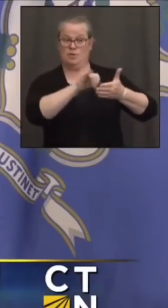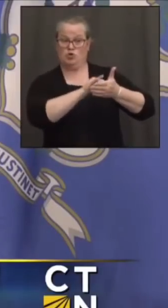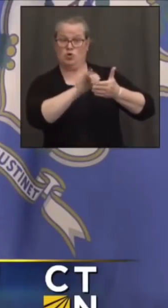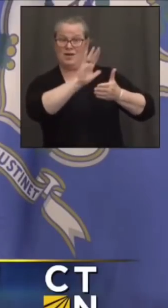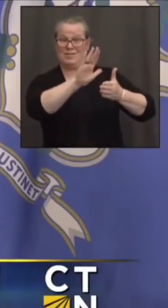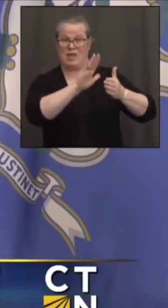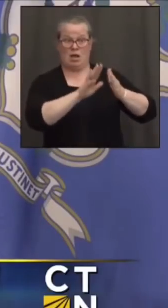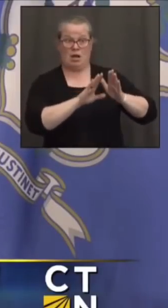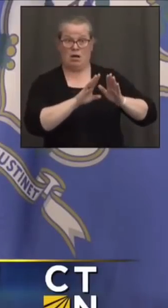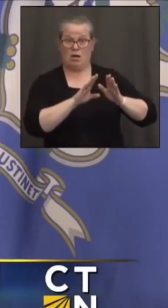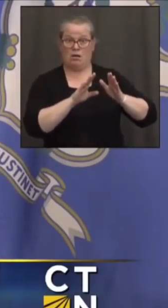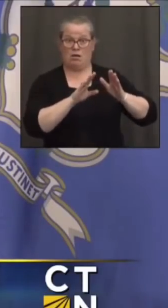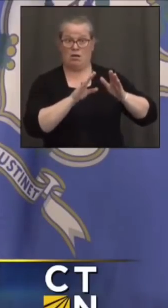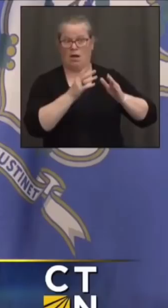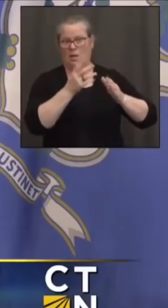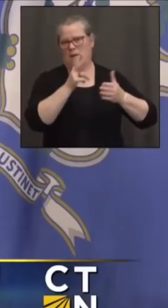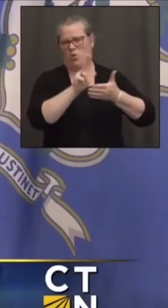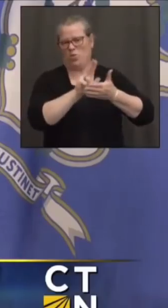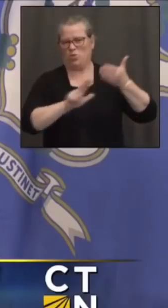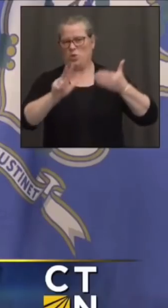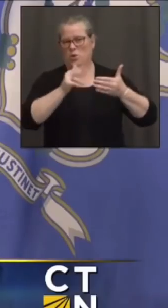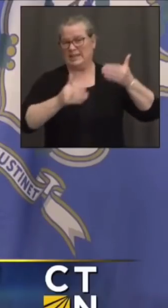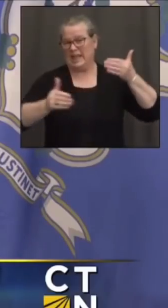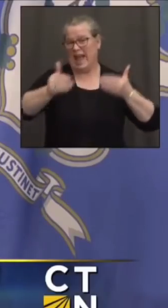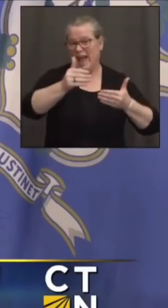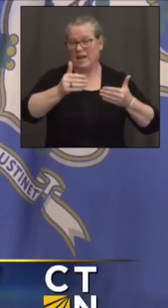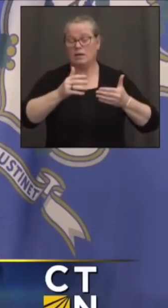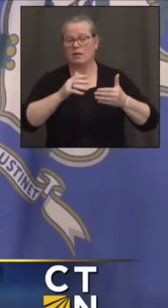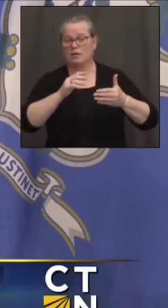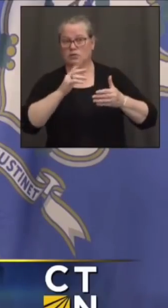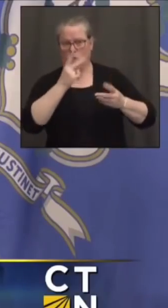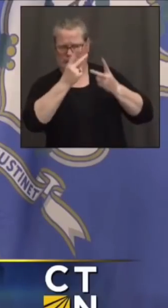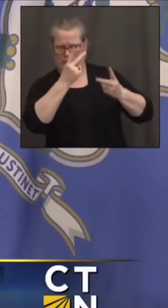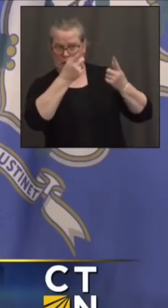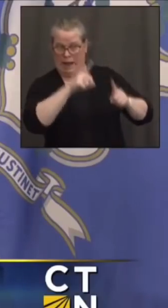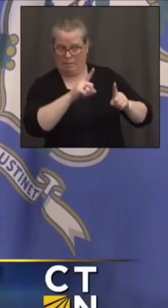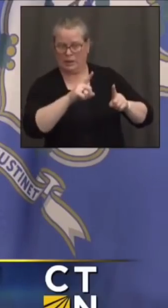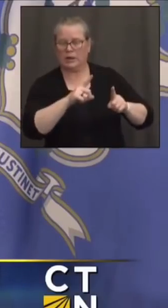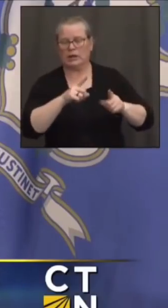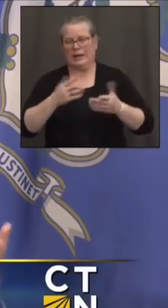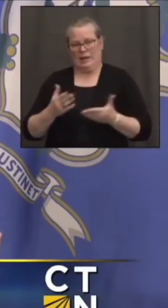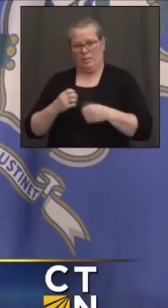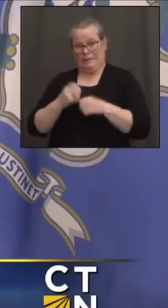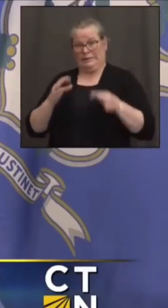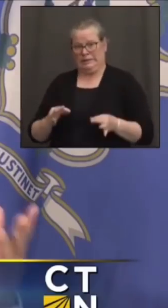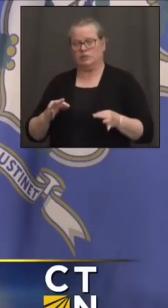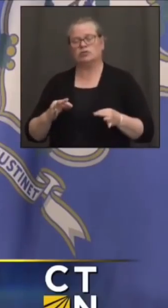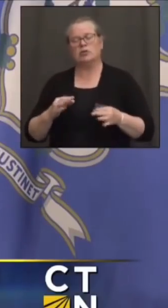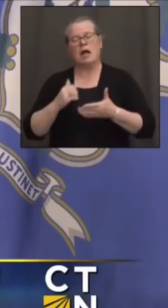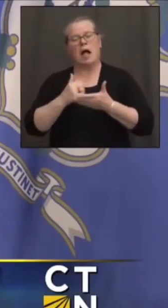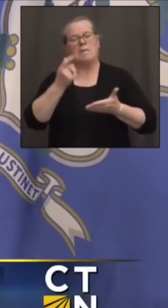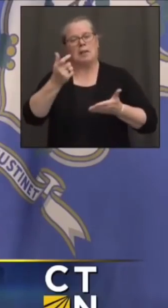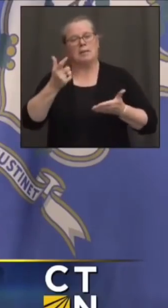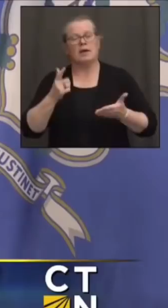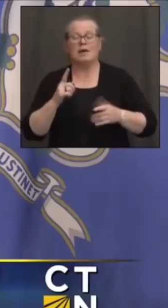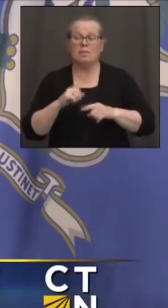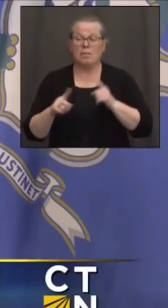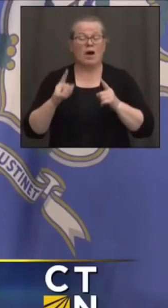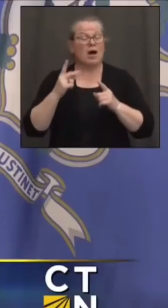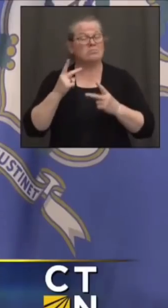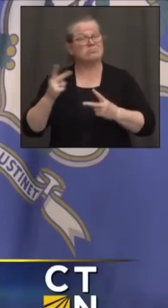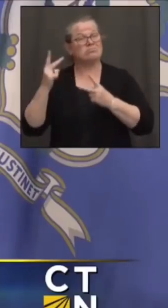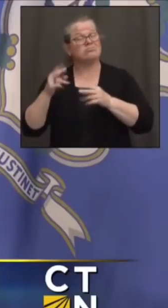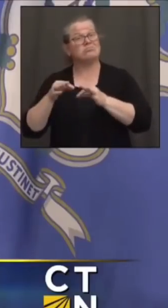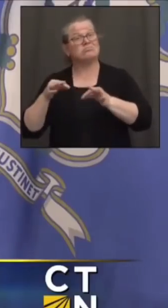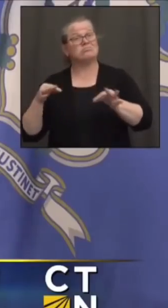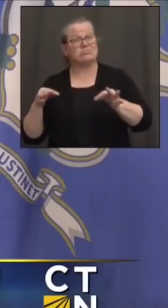in terms of making some of those decisions. But earlier still probably would have made a difference. And obviously, in hindsight, get the masks, stockpile